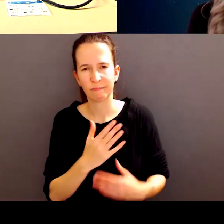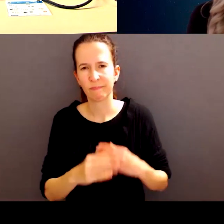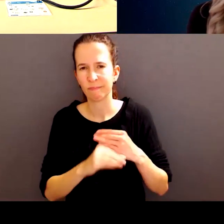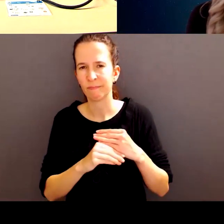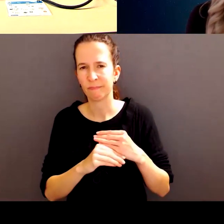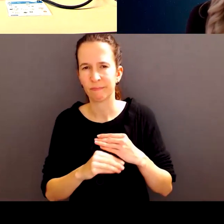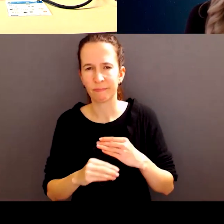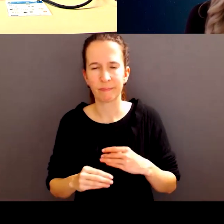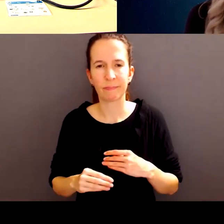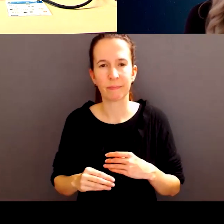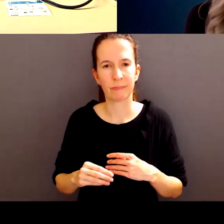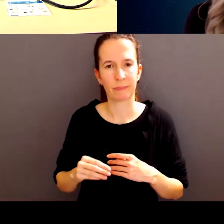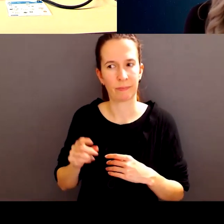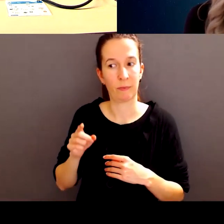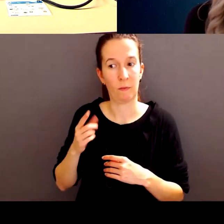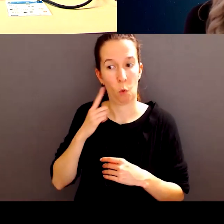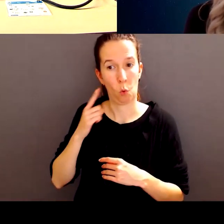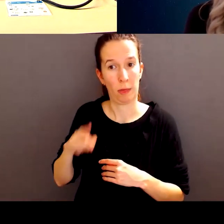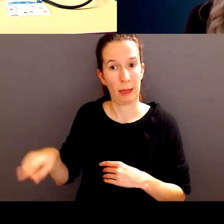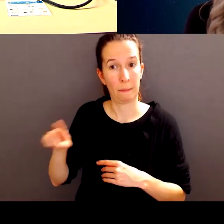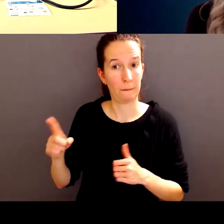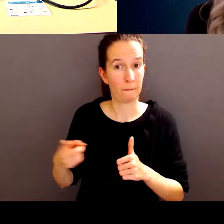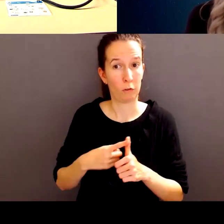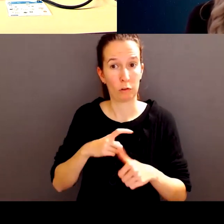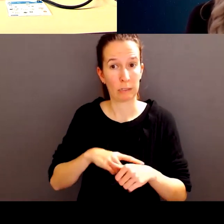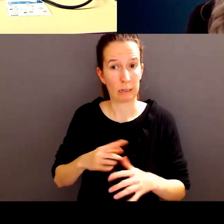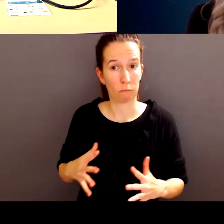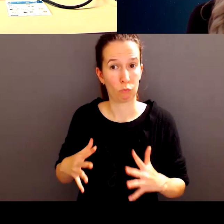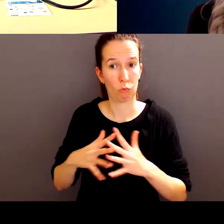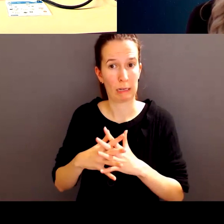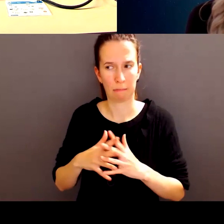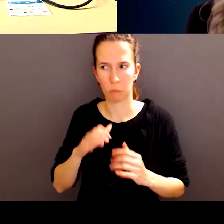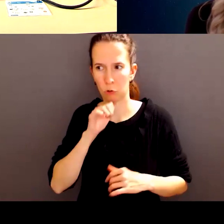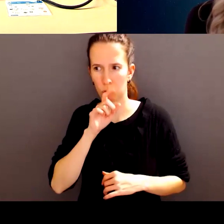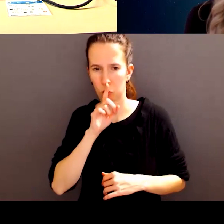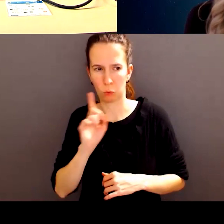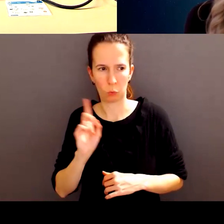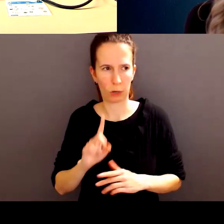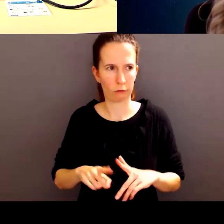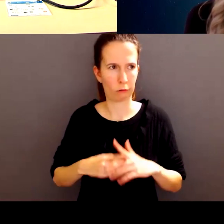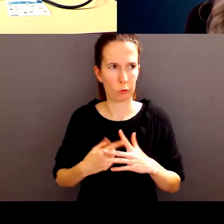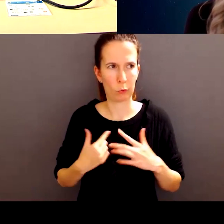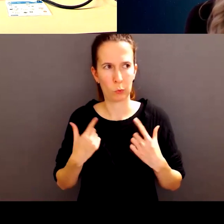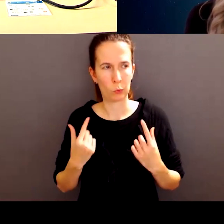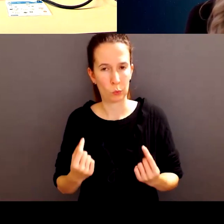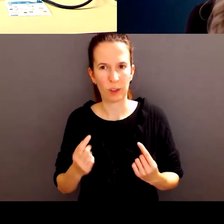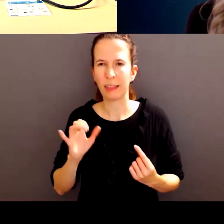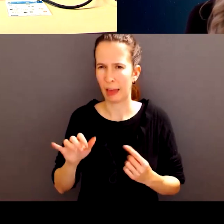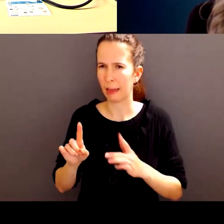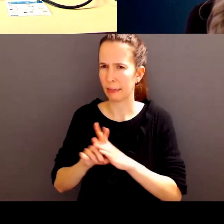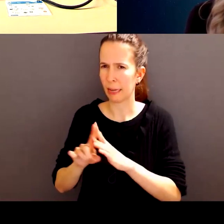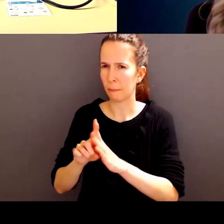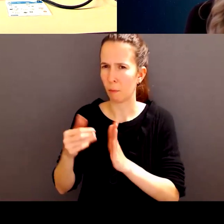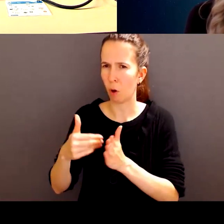first pregnancy and they don't even know where to start. And that came up quite a lot. It's like, we have a lot of questions, but you're not seeing a